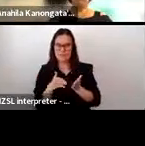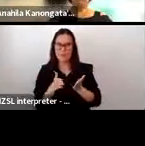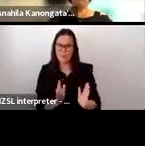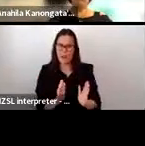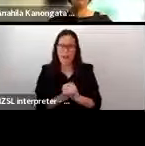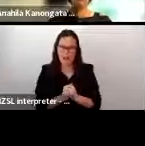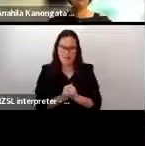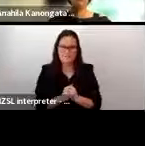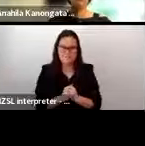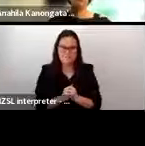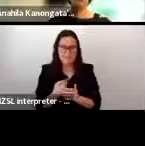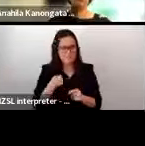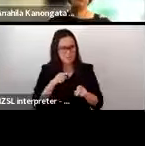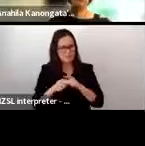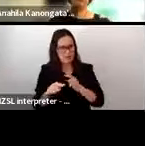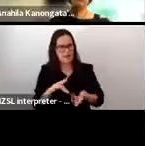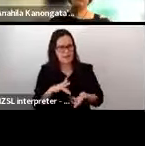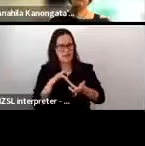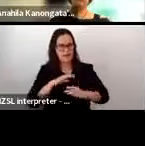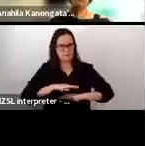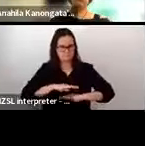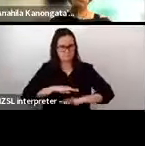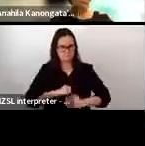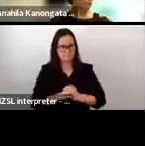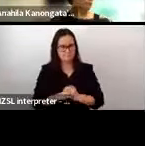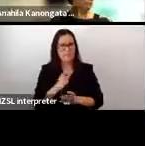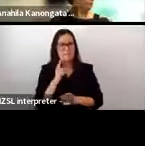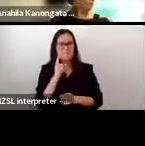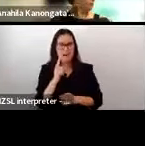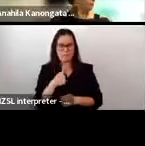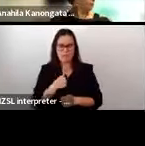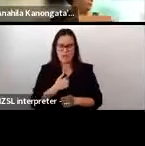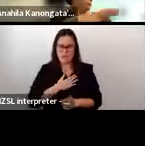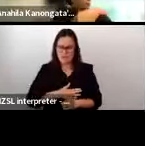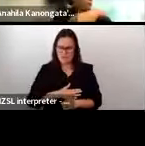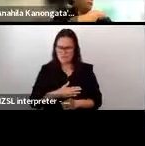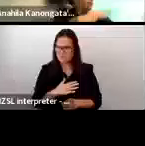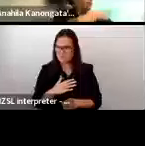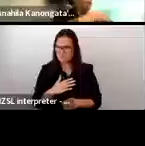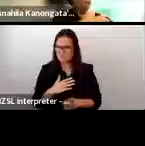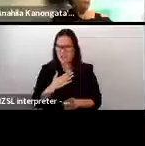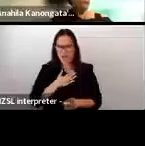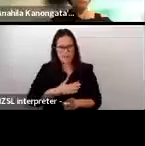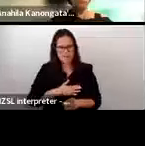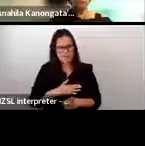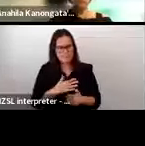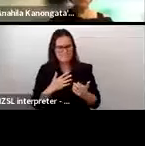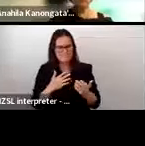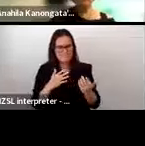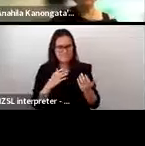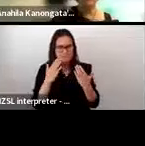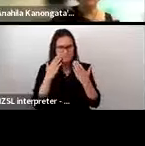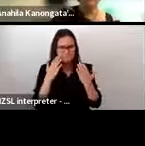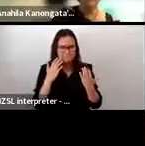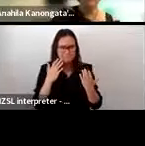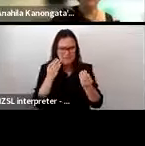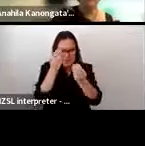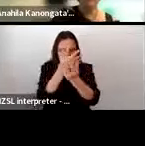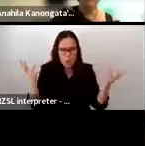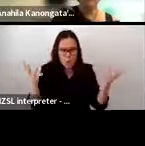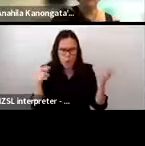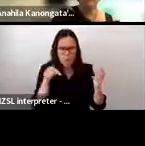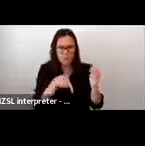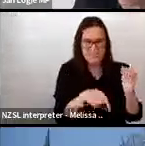However, I just want to reinforce the fact about what does this bill tell people with disabilities? From where I'm sitting,